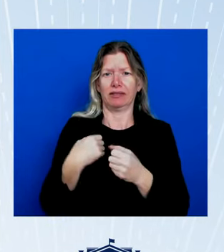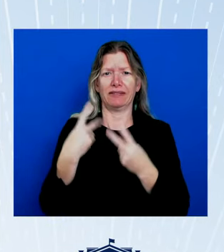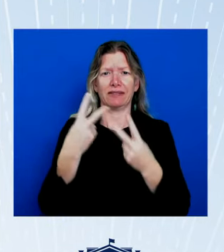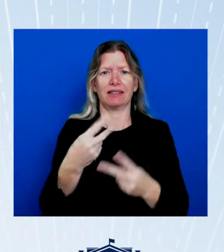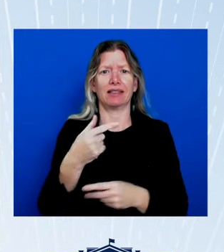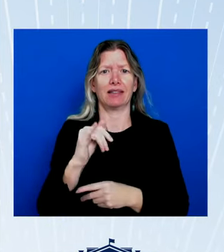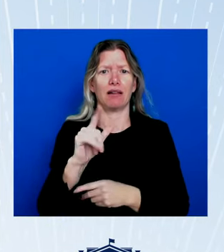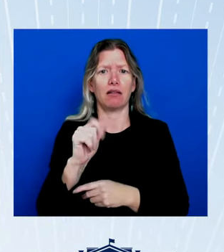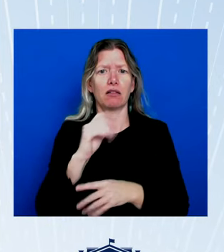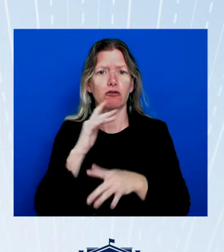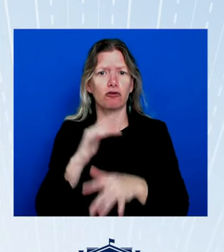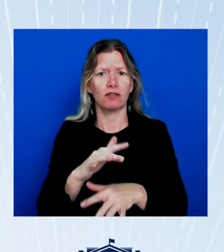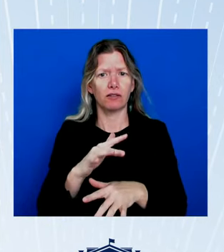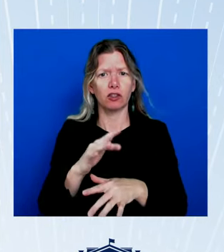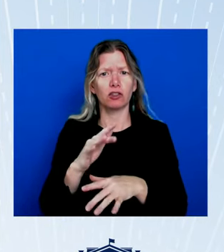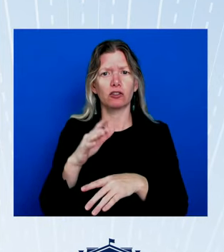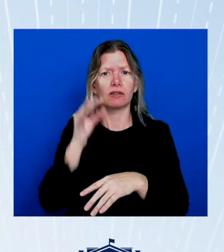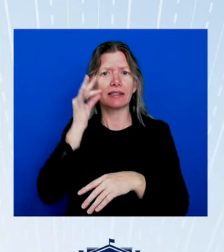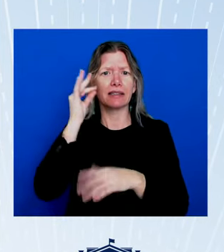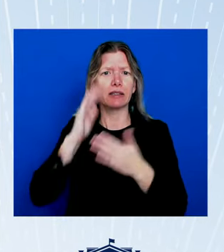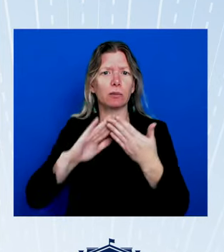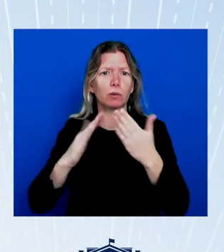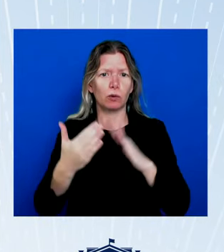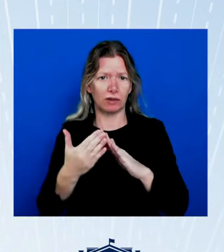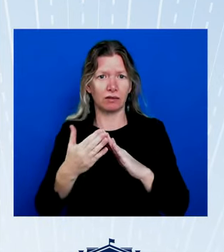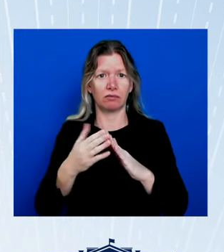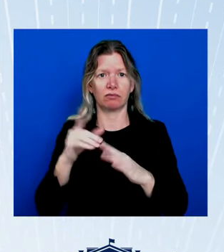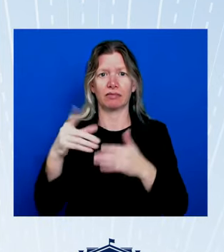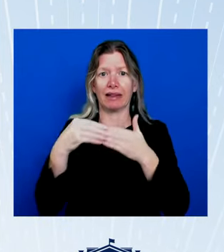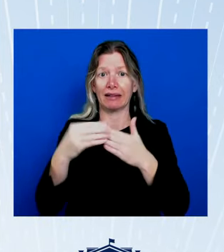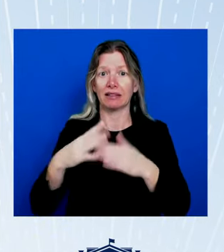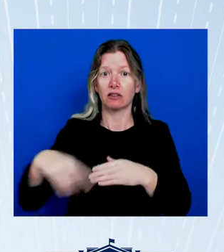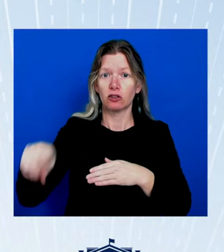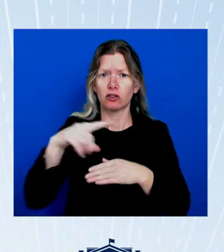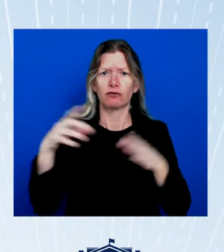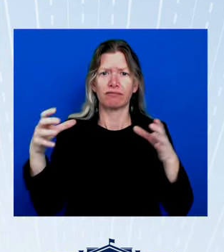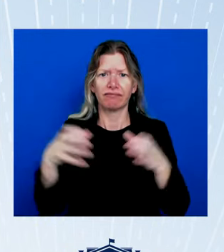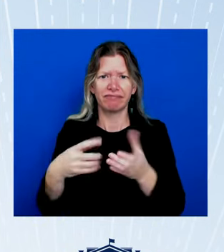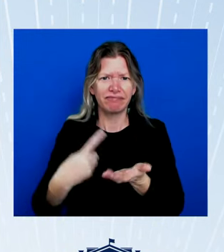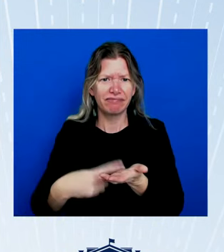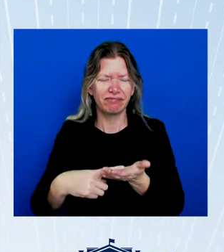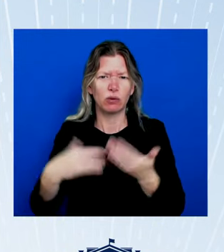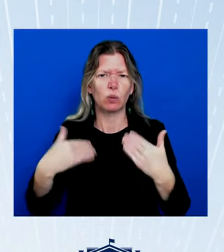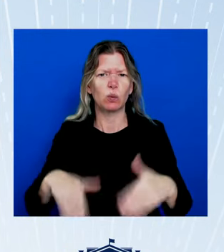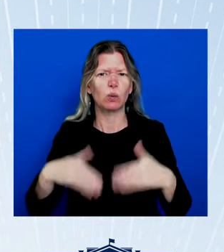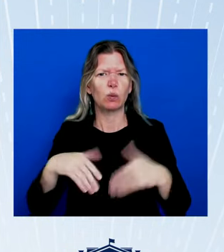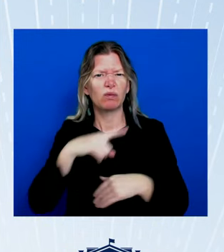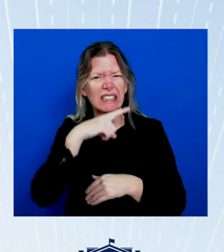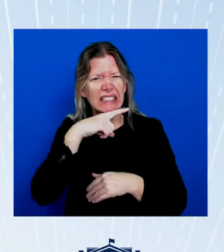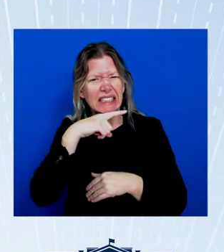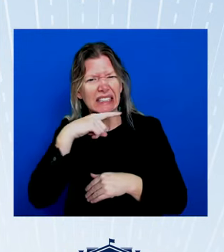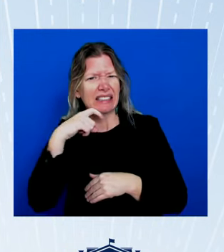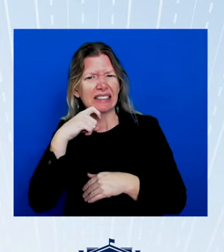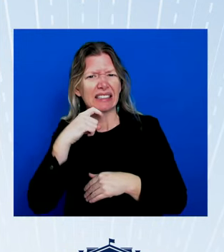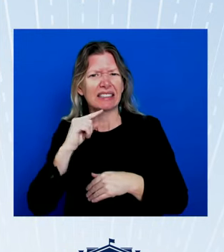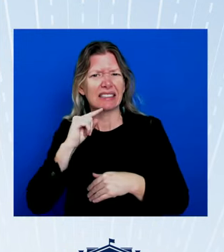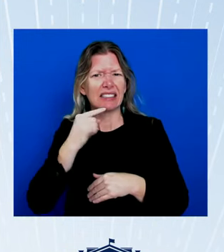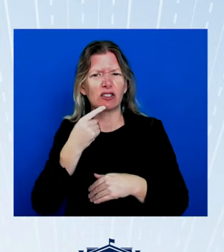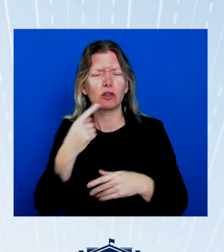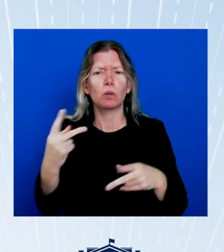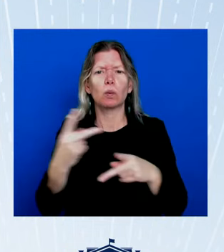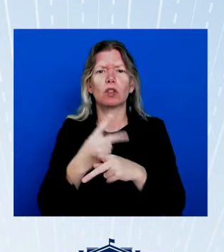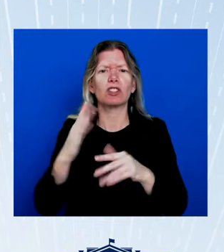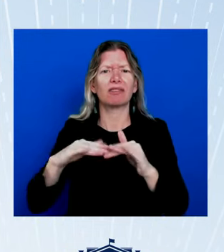made worse by climate impacts. Now, with a more than $200 million investment, the community will not